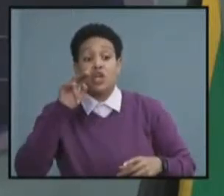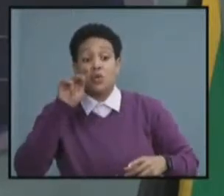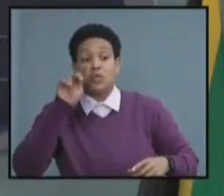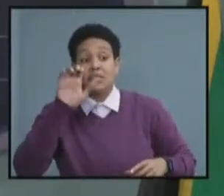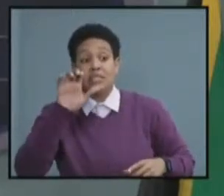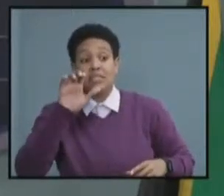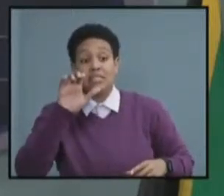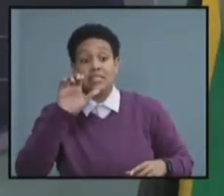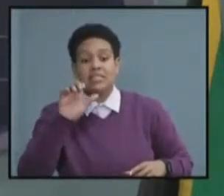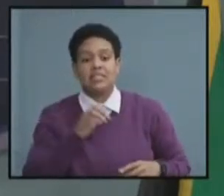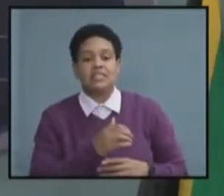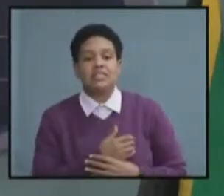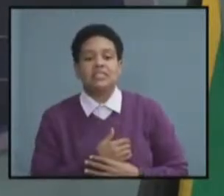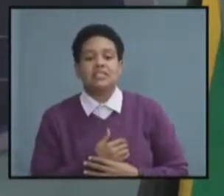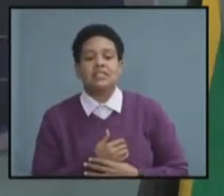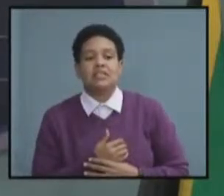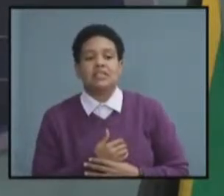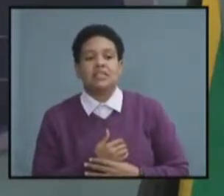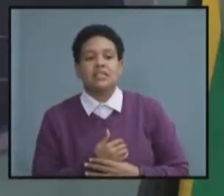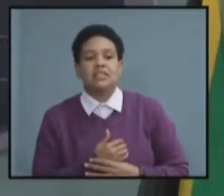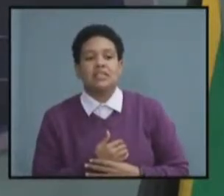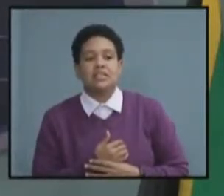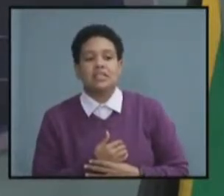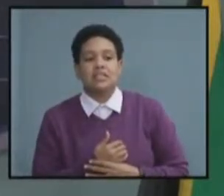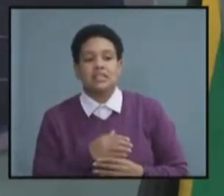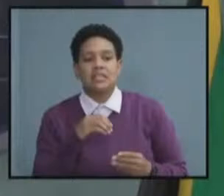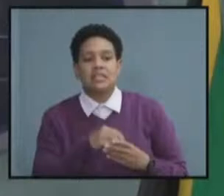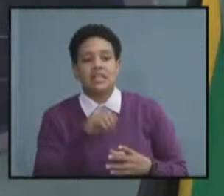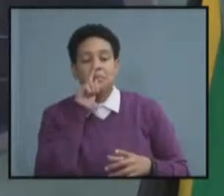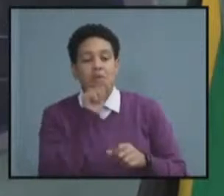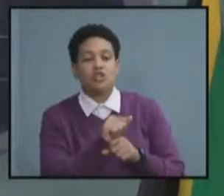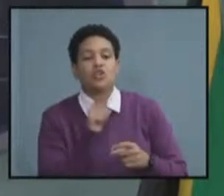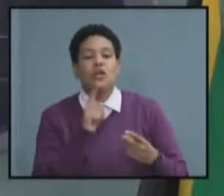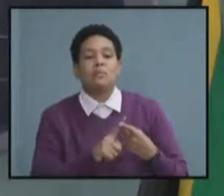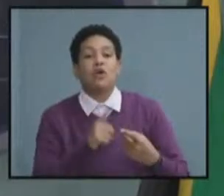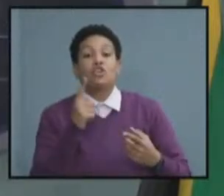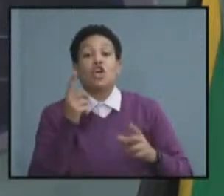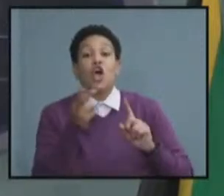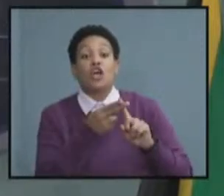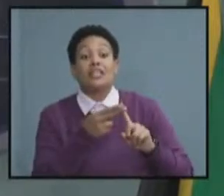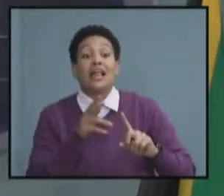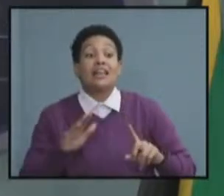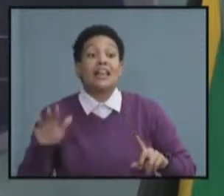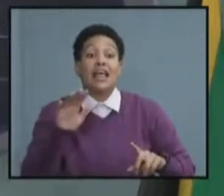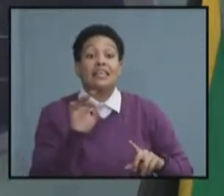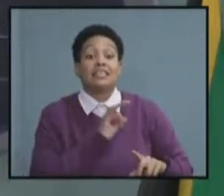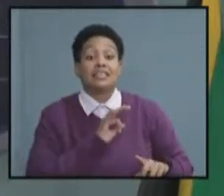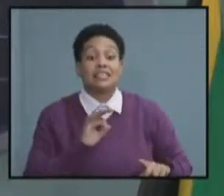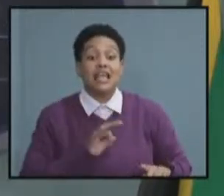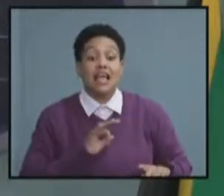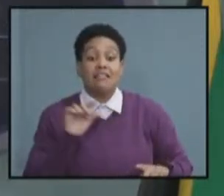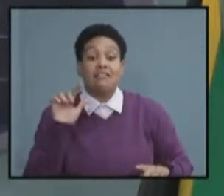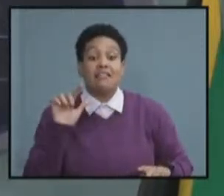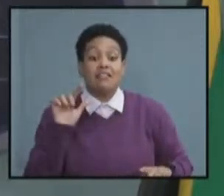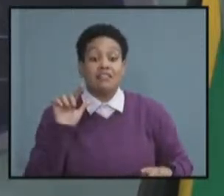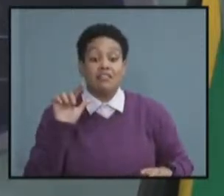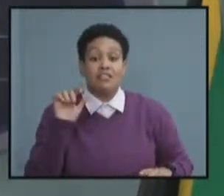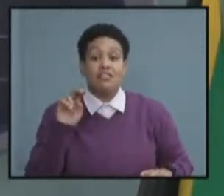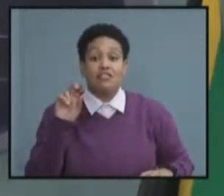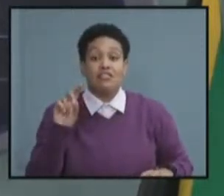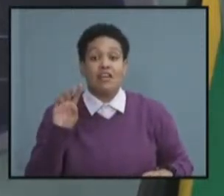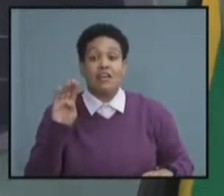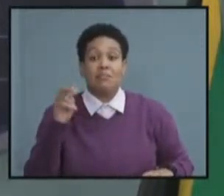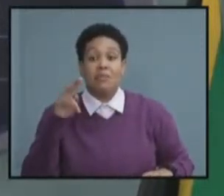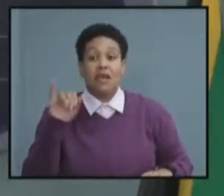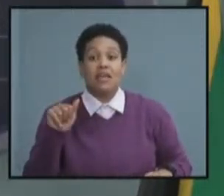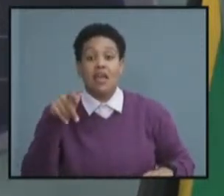yes, in ensuring, and the hotel and their staff, the Grand Bahia Principe Hotel and